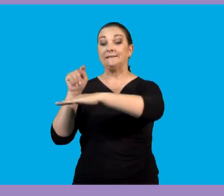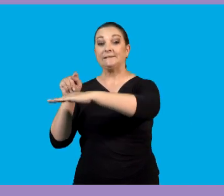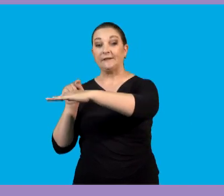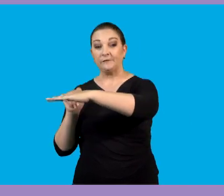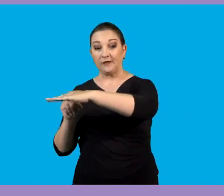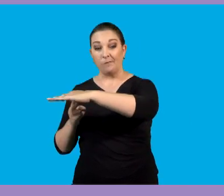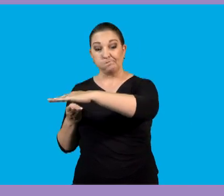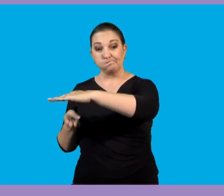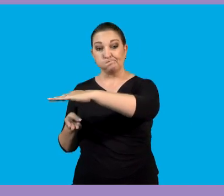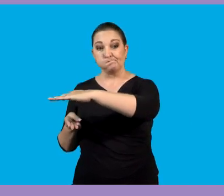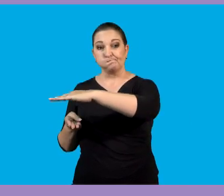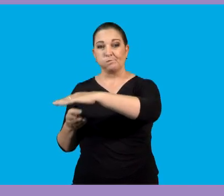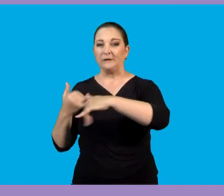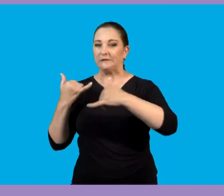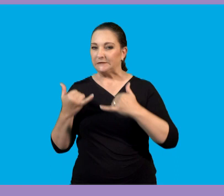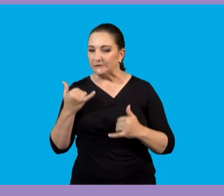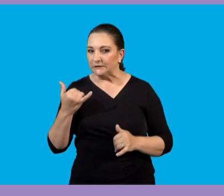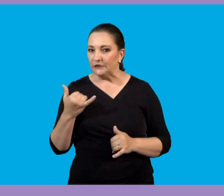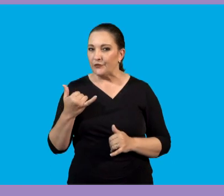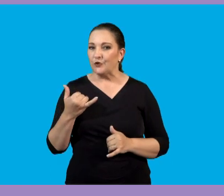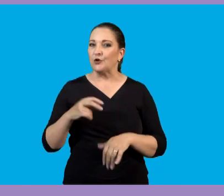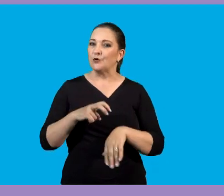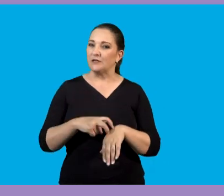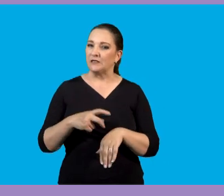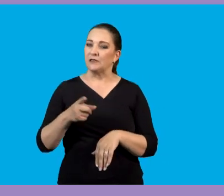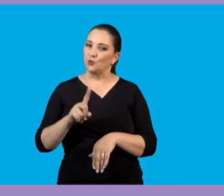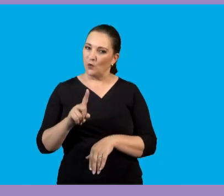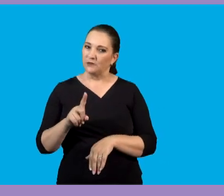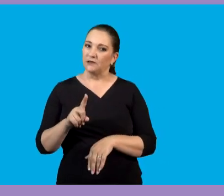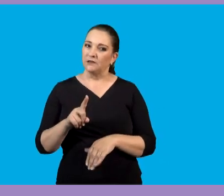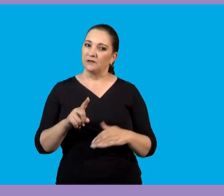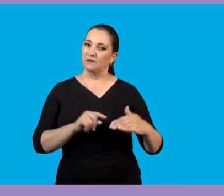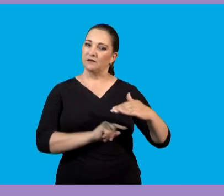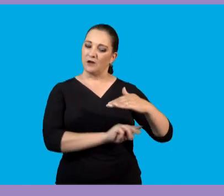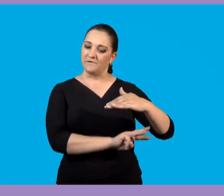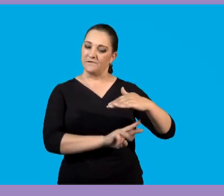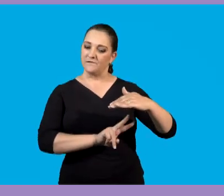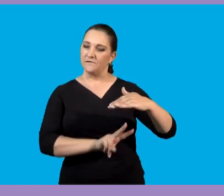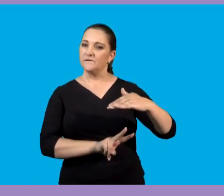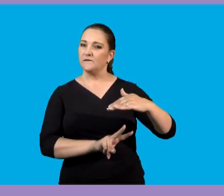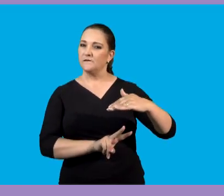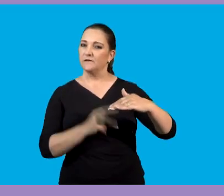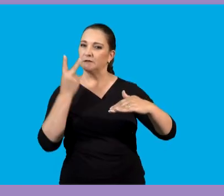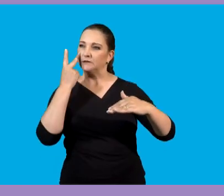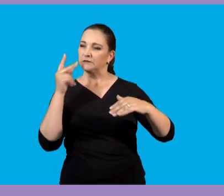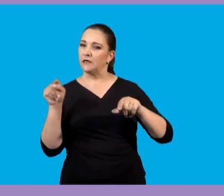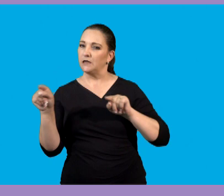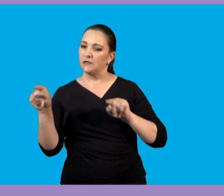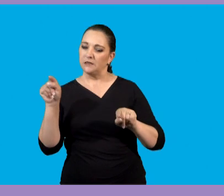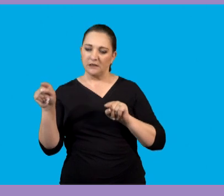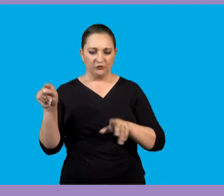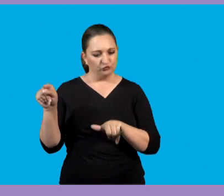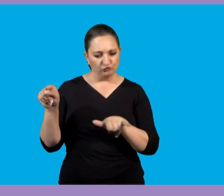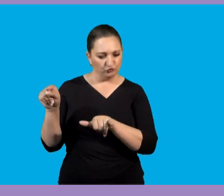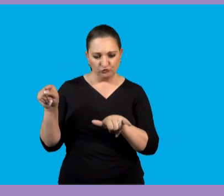KO divided by, now we would have to go now and take a side that corresponds with our